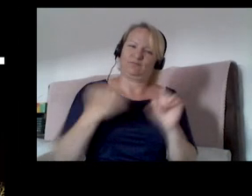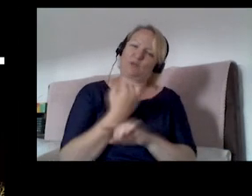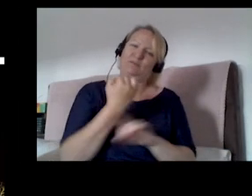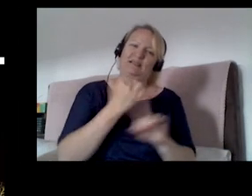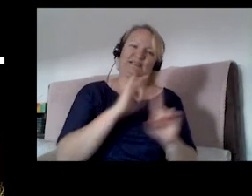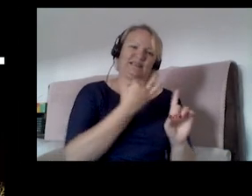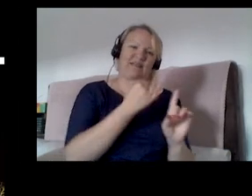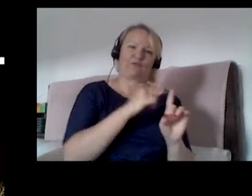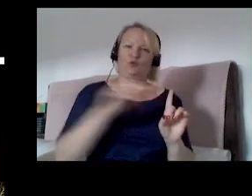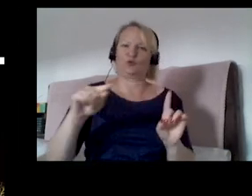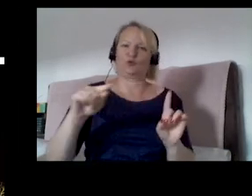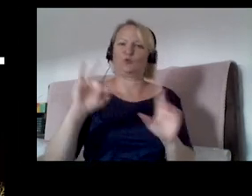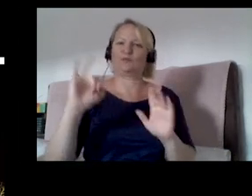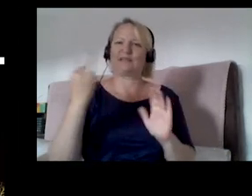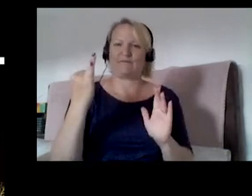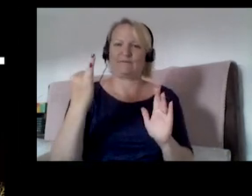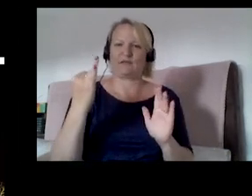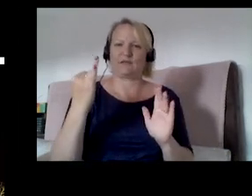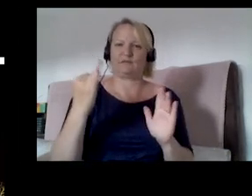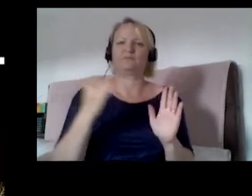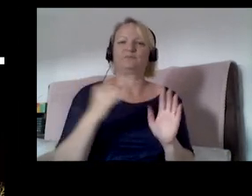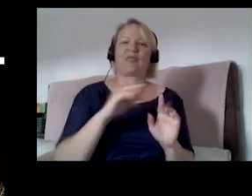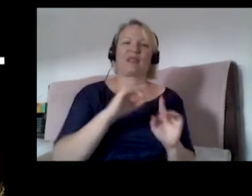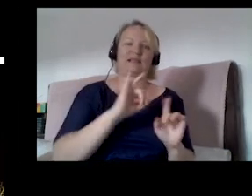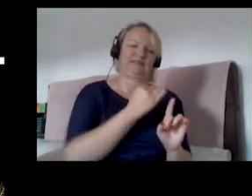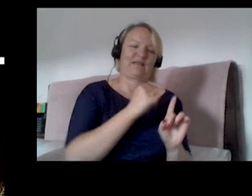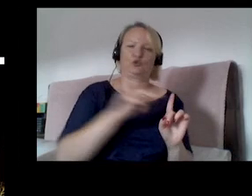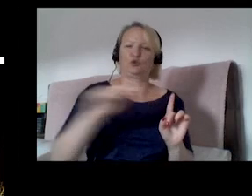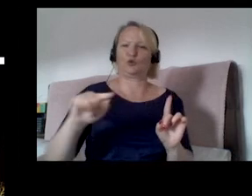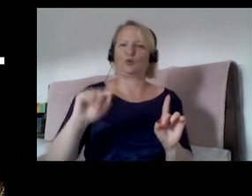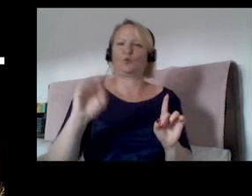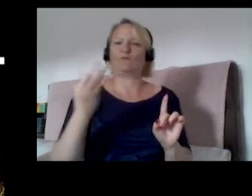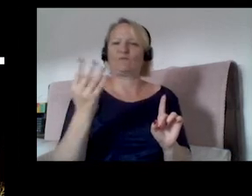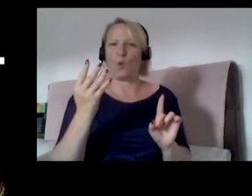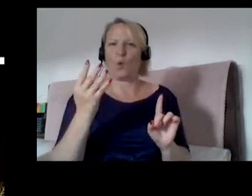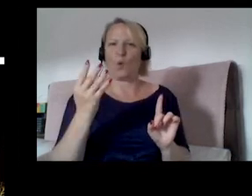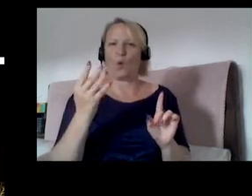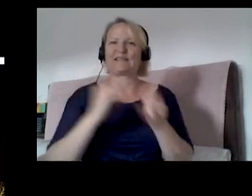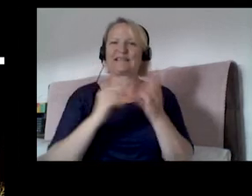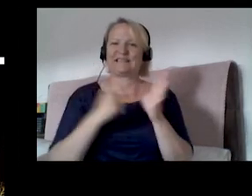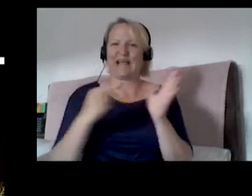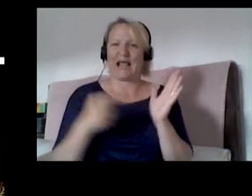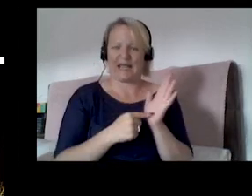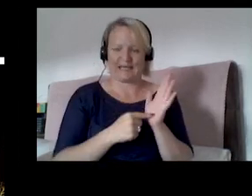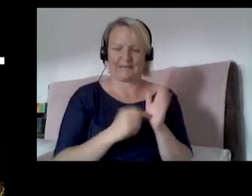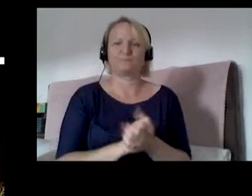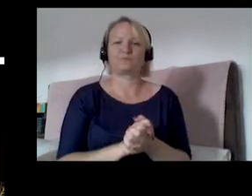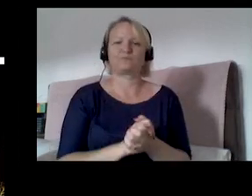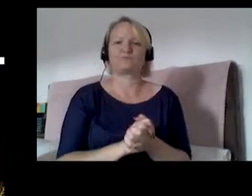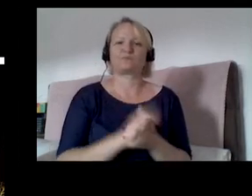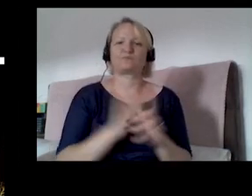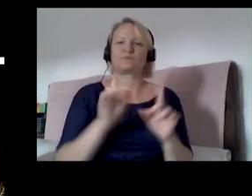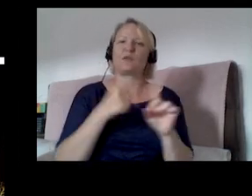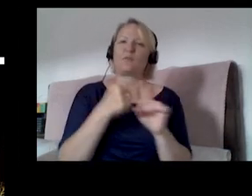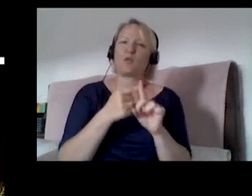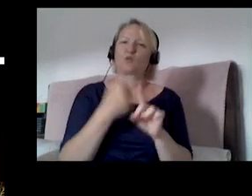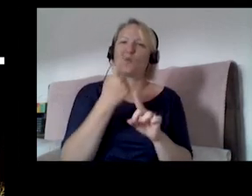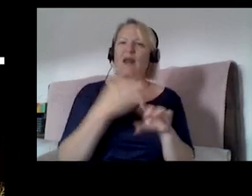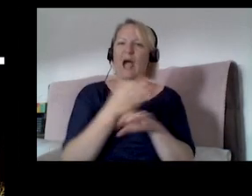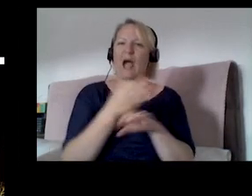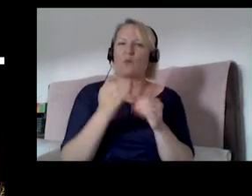Normal working hours are proposed to be 7 a.m. to 7 p.m. on weekdays and 7 a.m. to 4 p.m. on